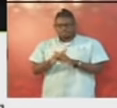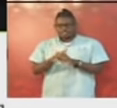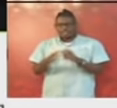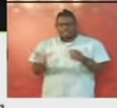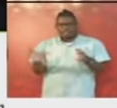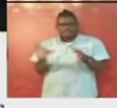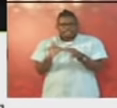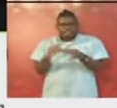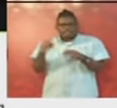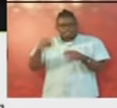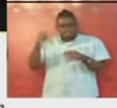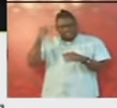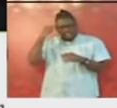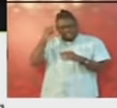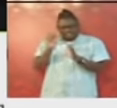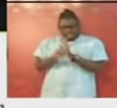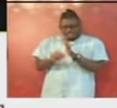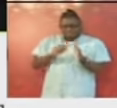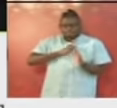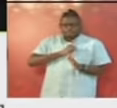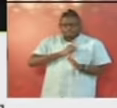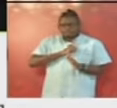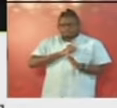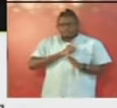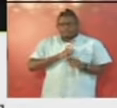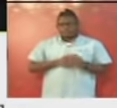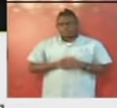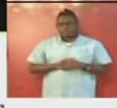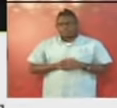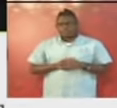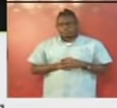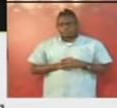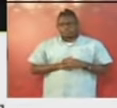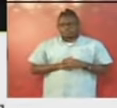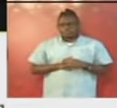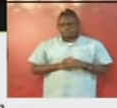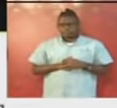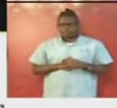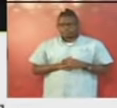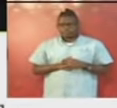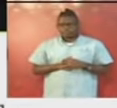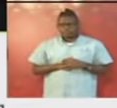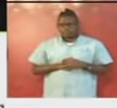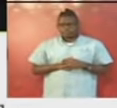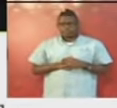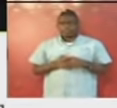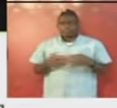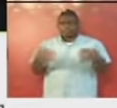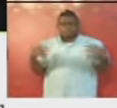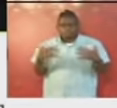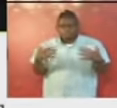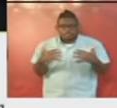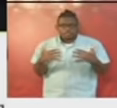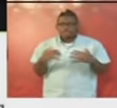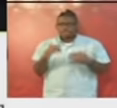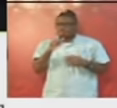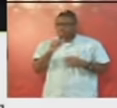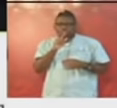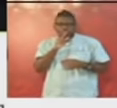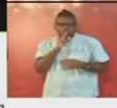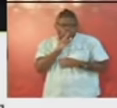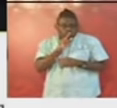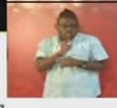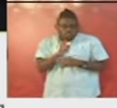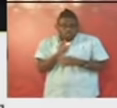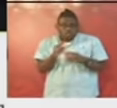risk. As you can observe, stressful factors such as fear, uncertainty, and social isolation,